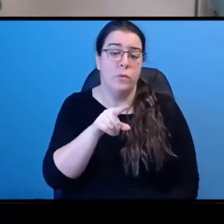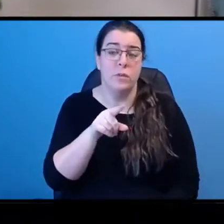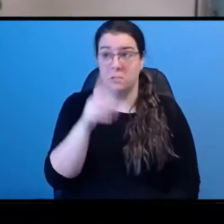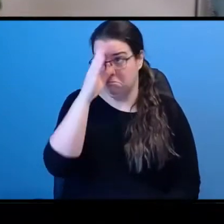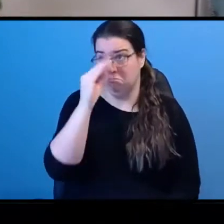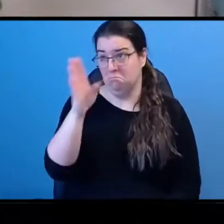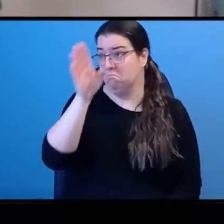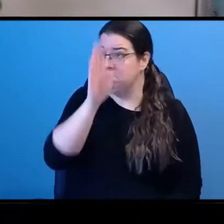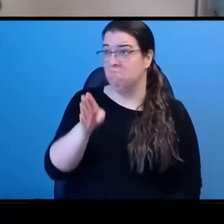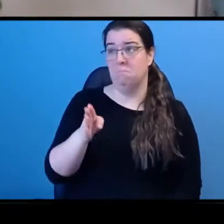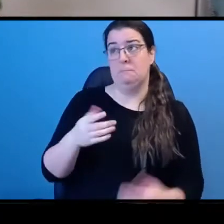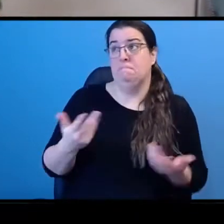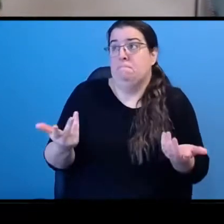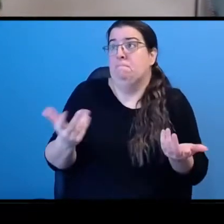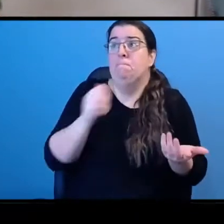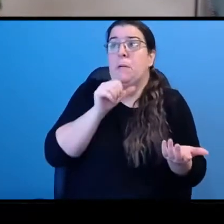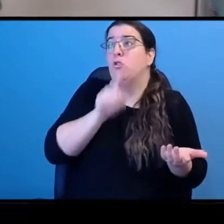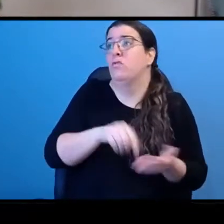you a question about,